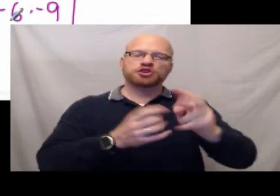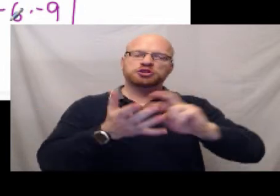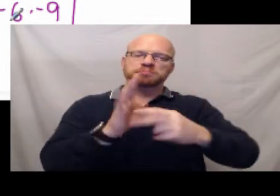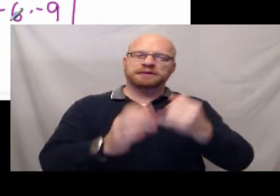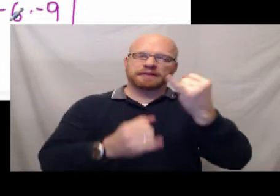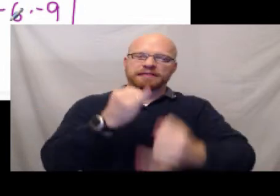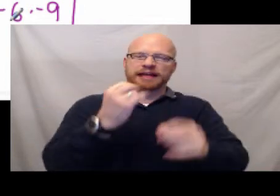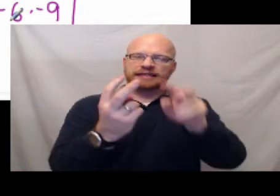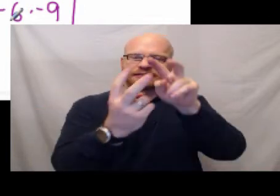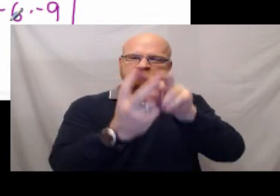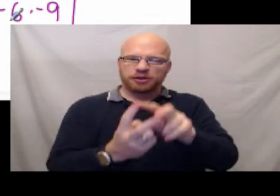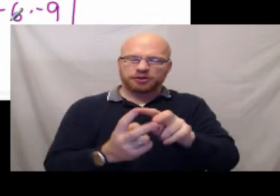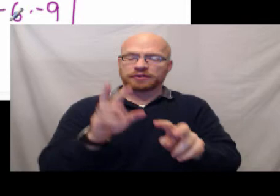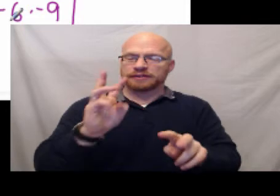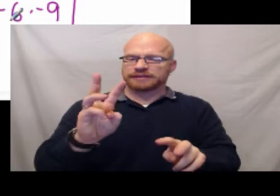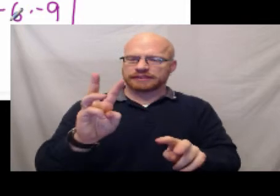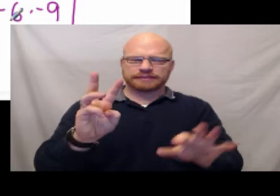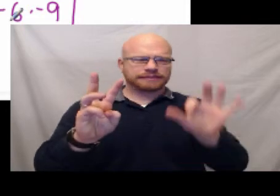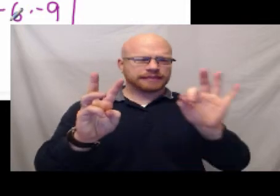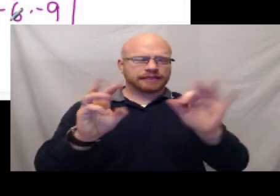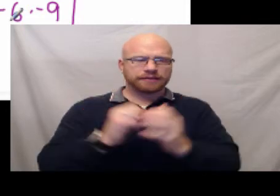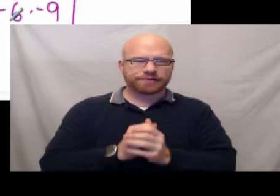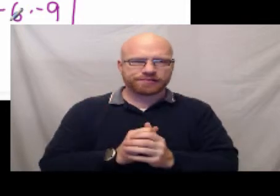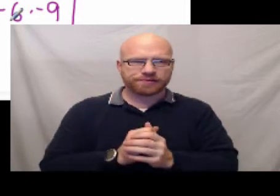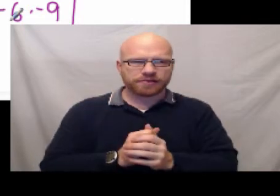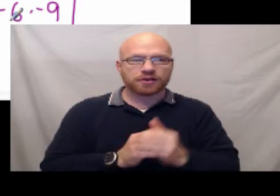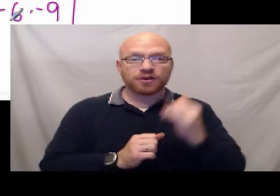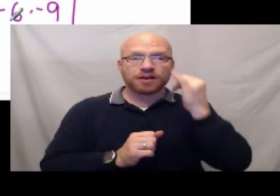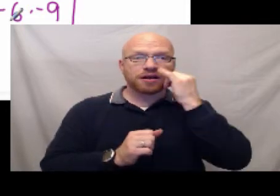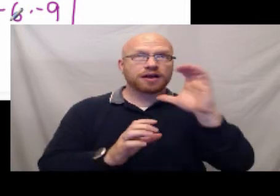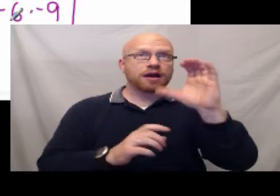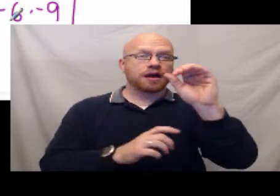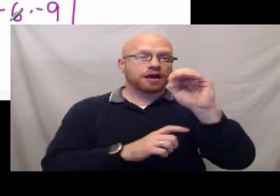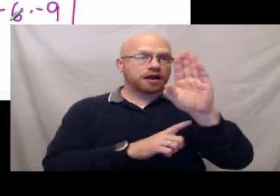finished. This is our last pair. We've exhausted the pairs.